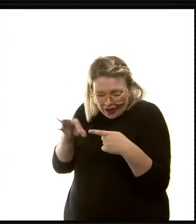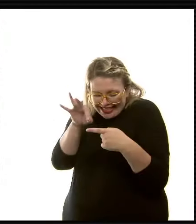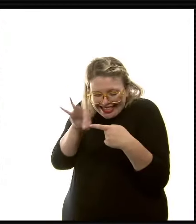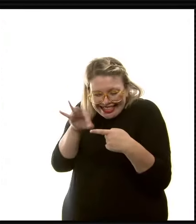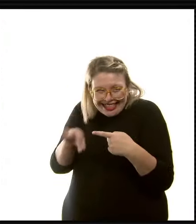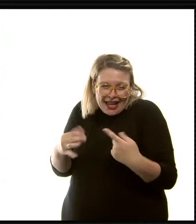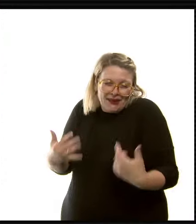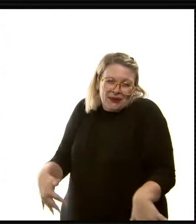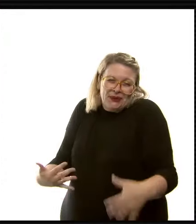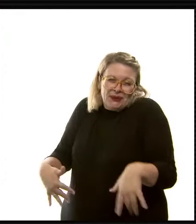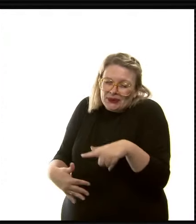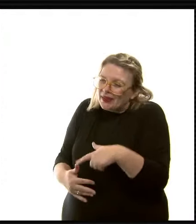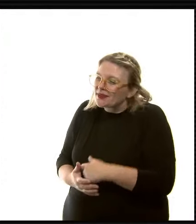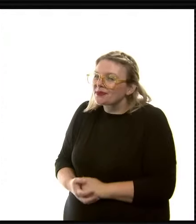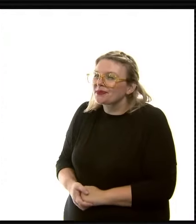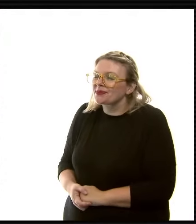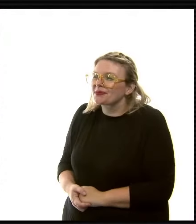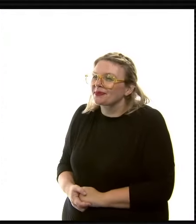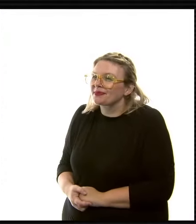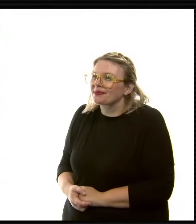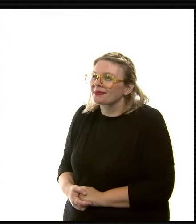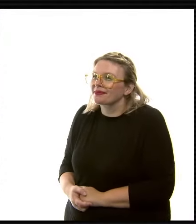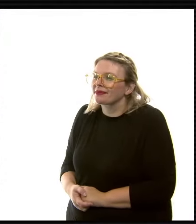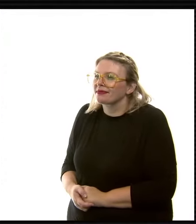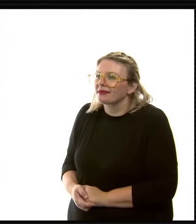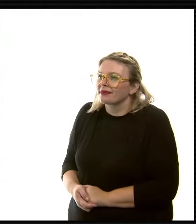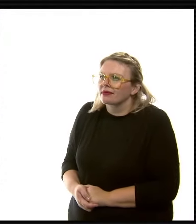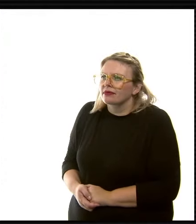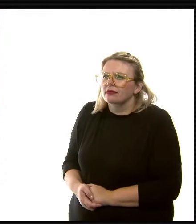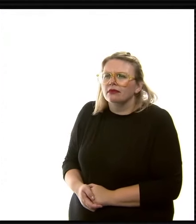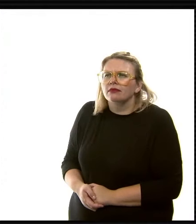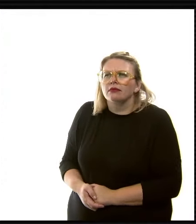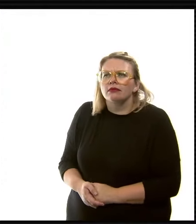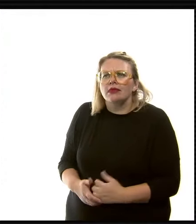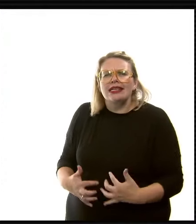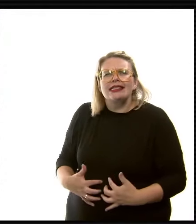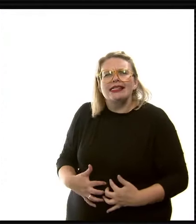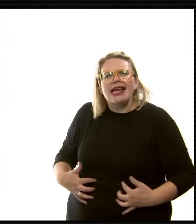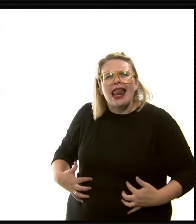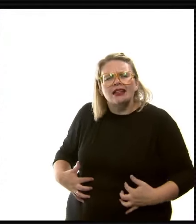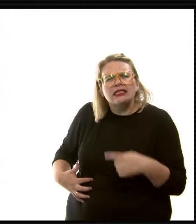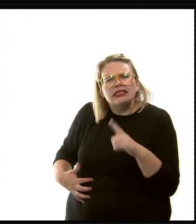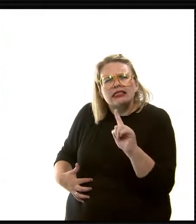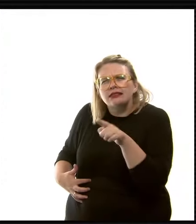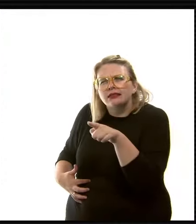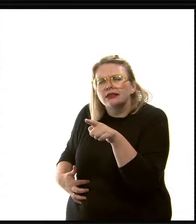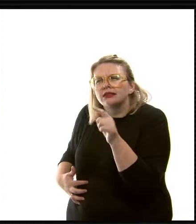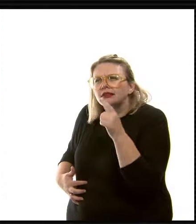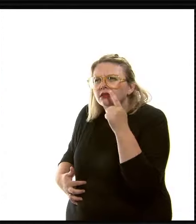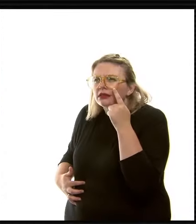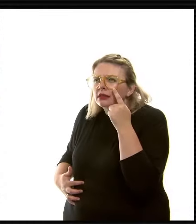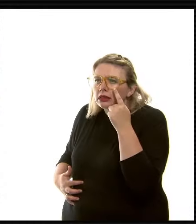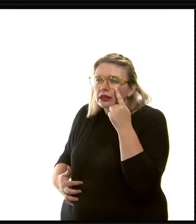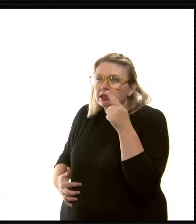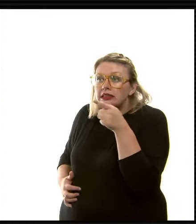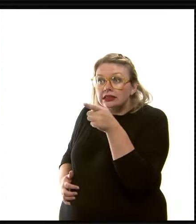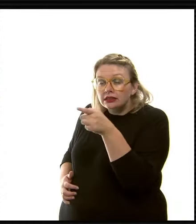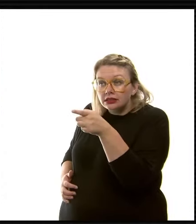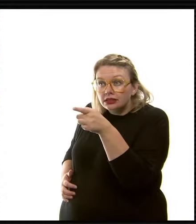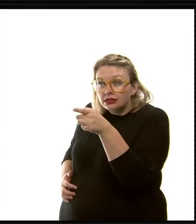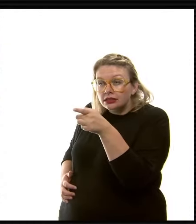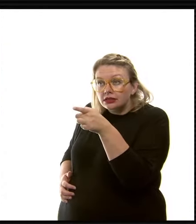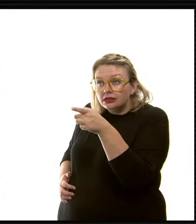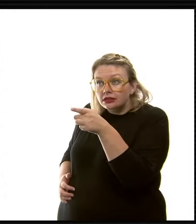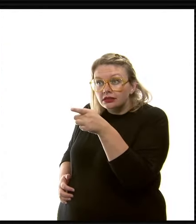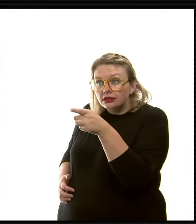detail. I really like it. And Fred, can you show us exactly how the skeleton spawns? Of course. So you have a mechanism here with the wall where you can